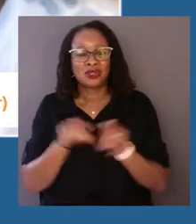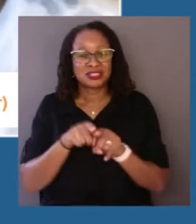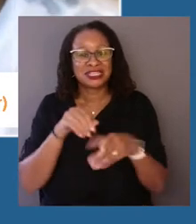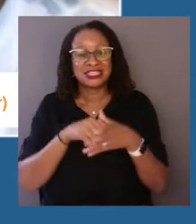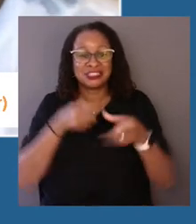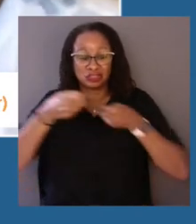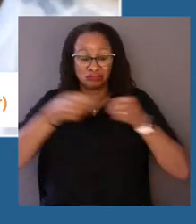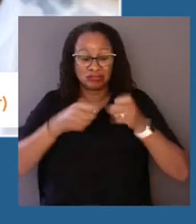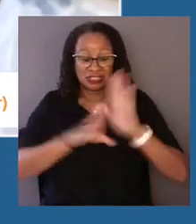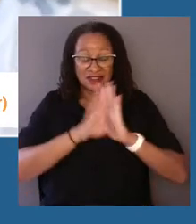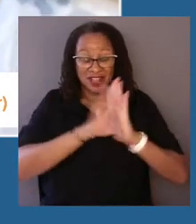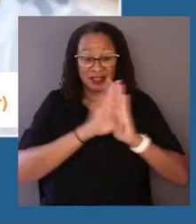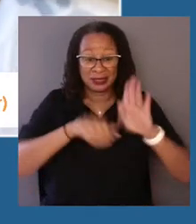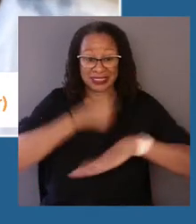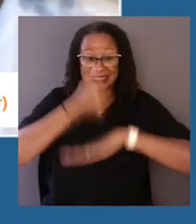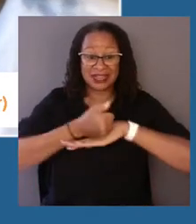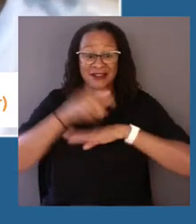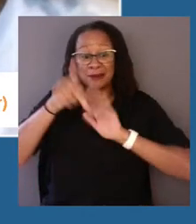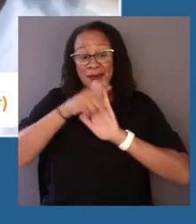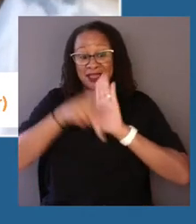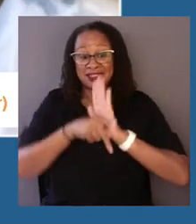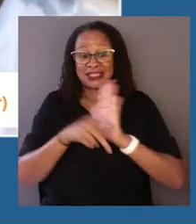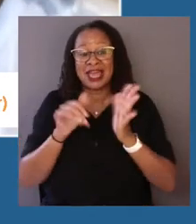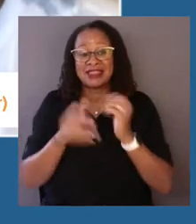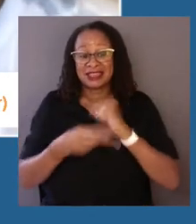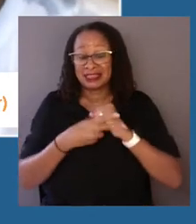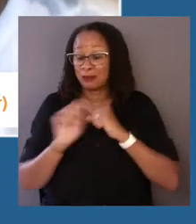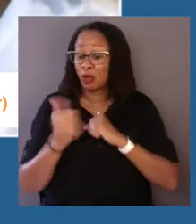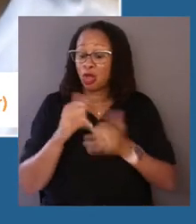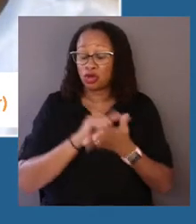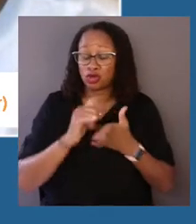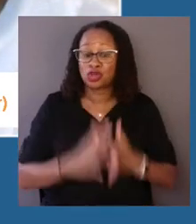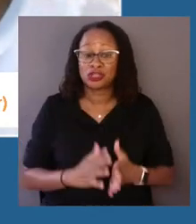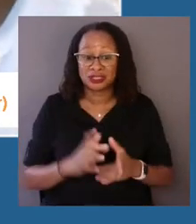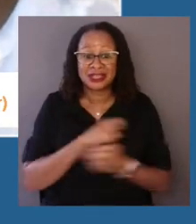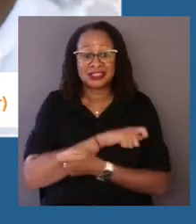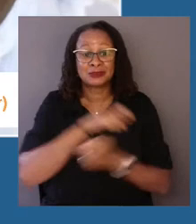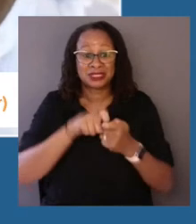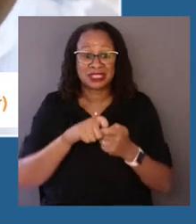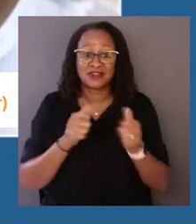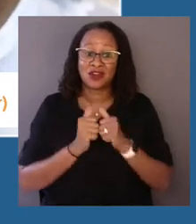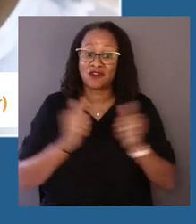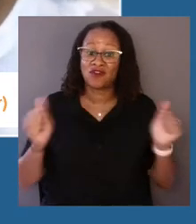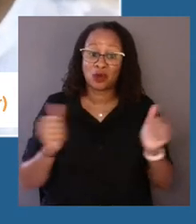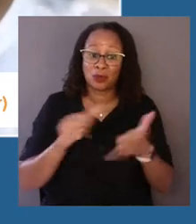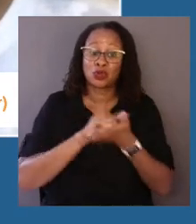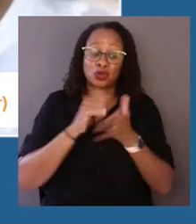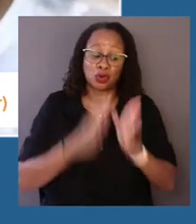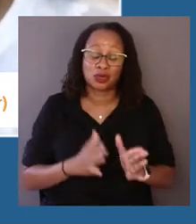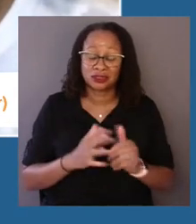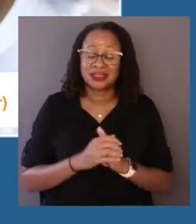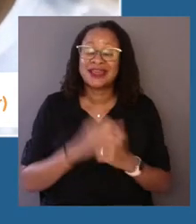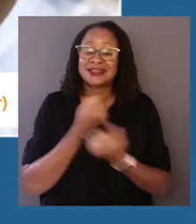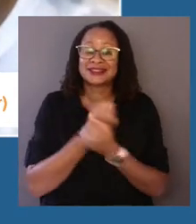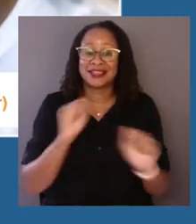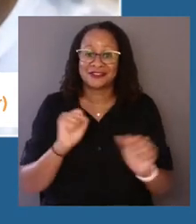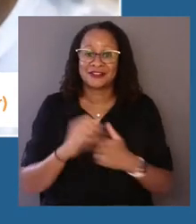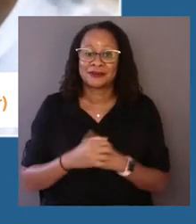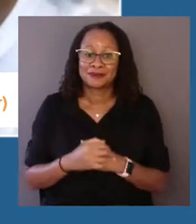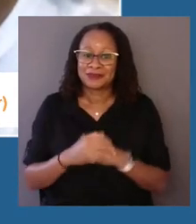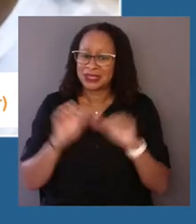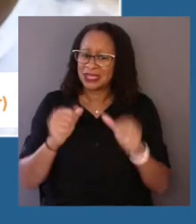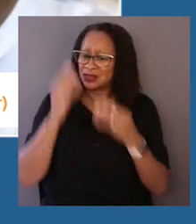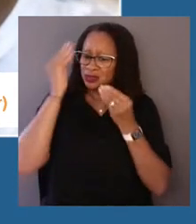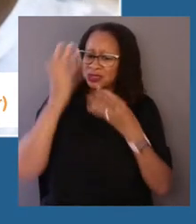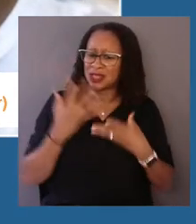and implementing policies that keep all New Yorkers, in particular vulnerable New Yorkers, safe. Can you tell us about